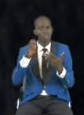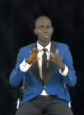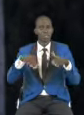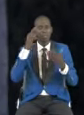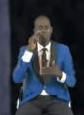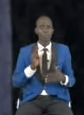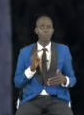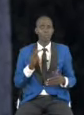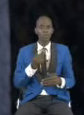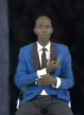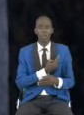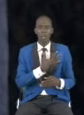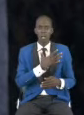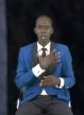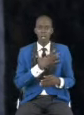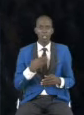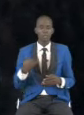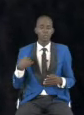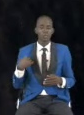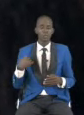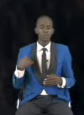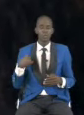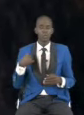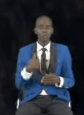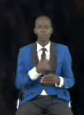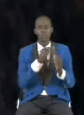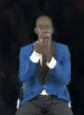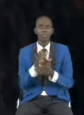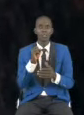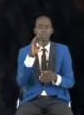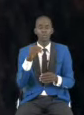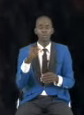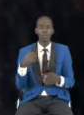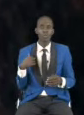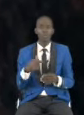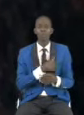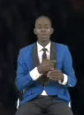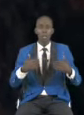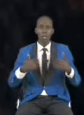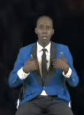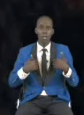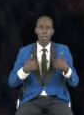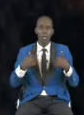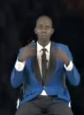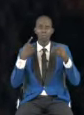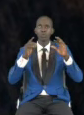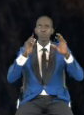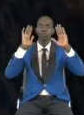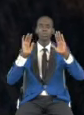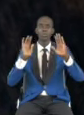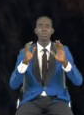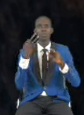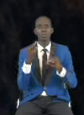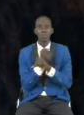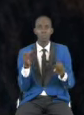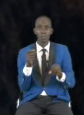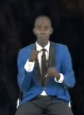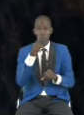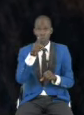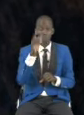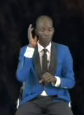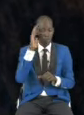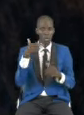believe that, and so we have the marvels of salvation. You have the